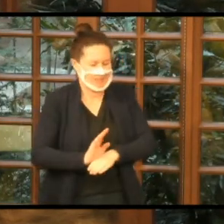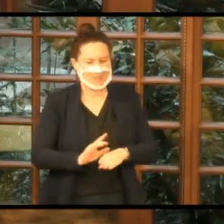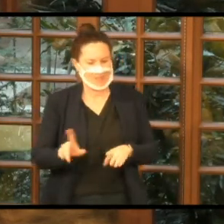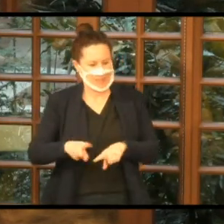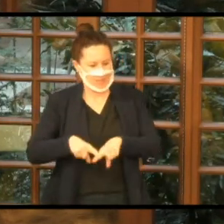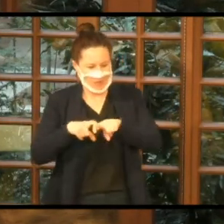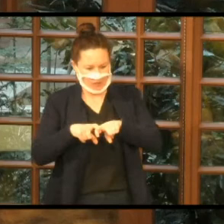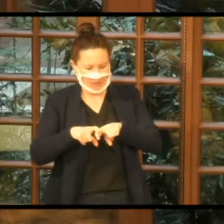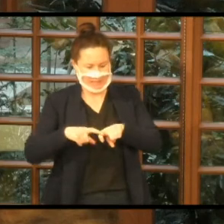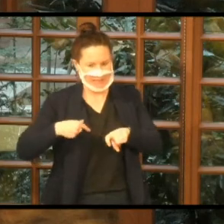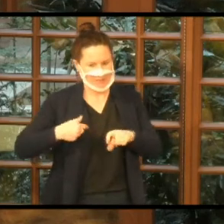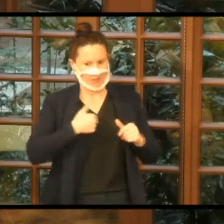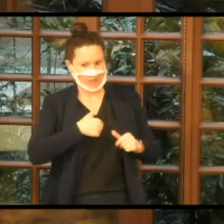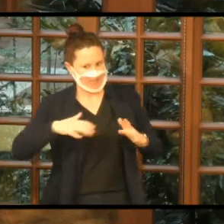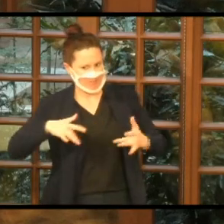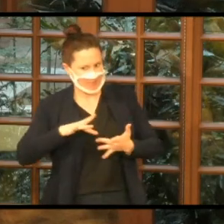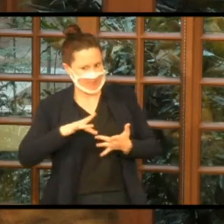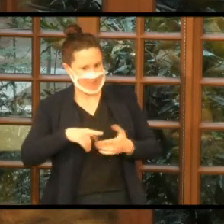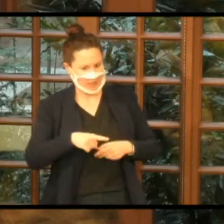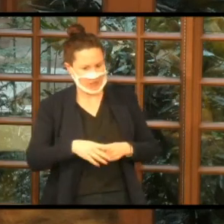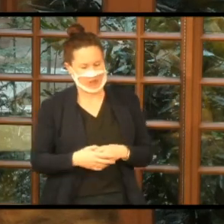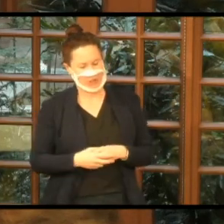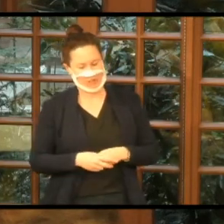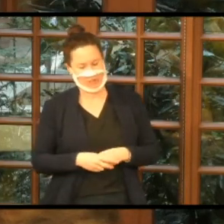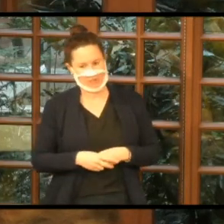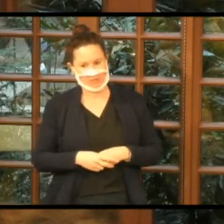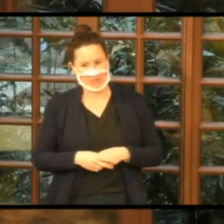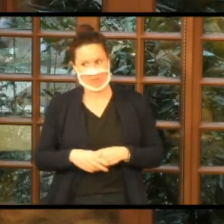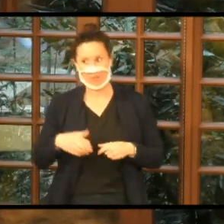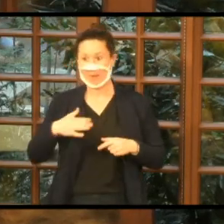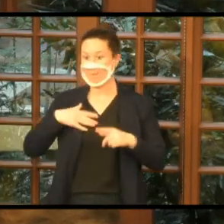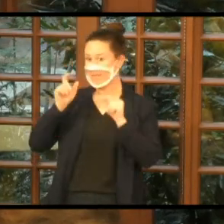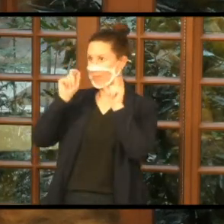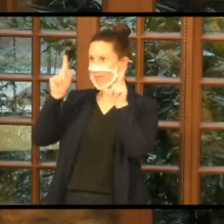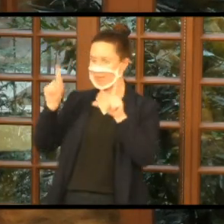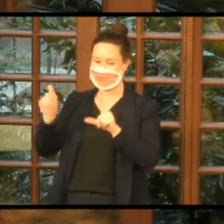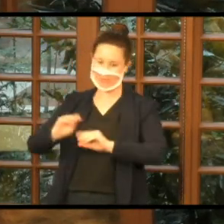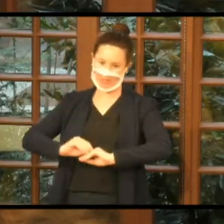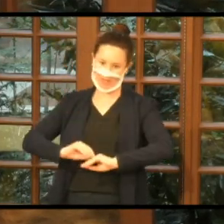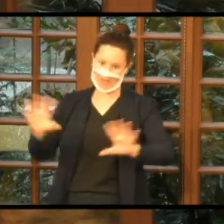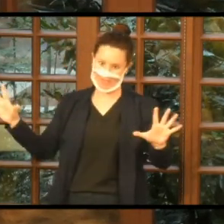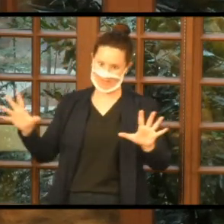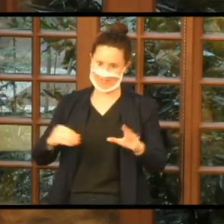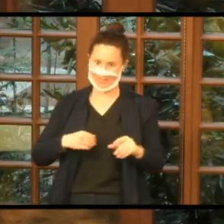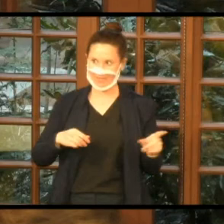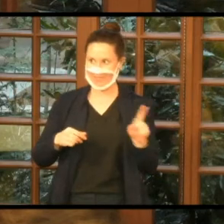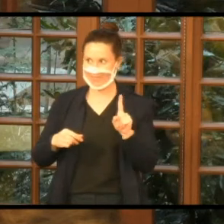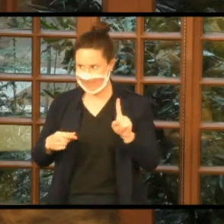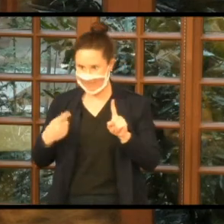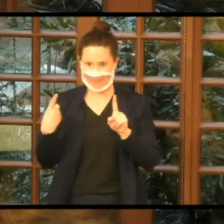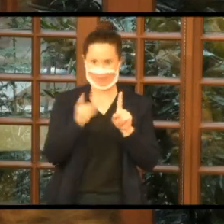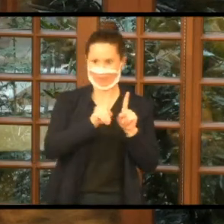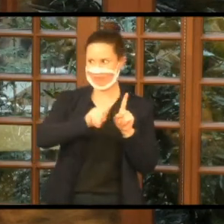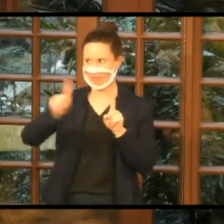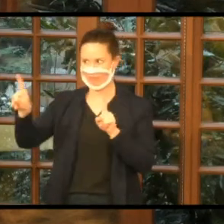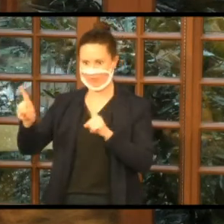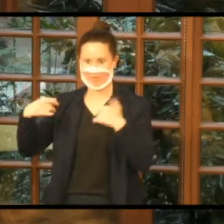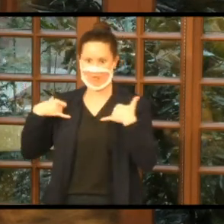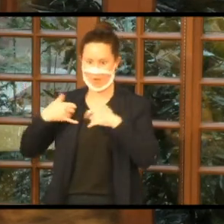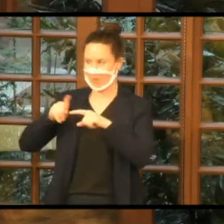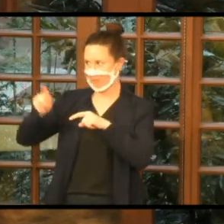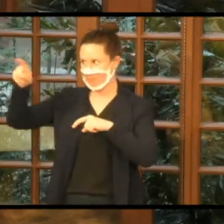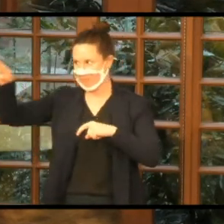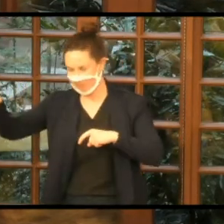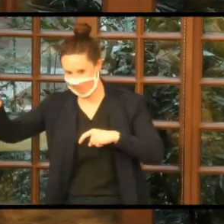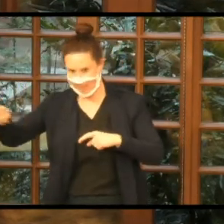I'm sorry I haven't been in touch. My surprise must be evident. He turns his back to hang my coat on the polished tree. I want to